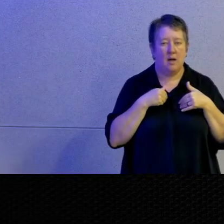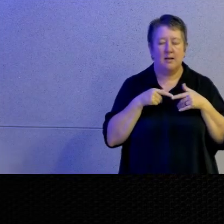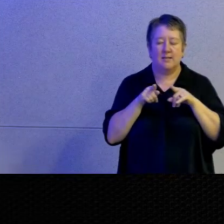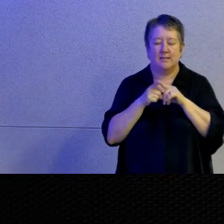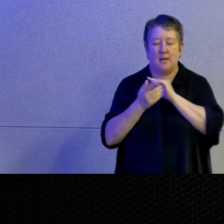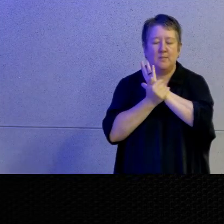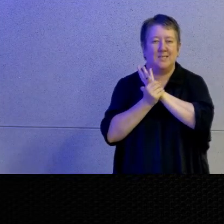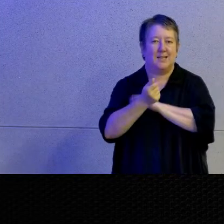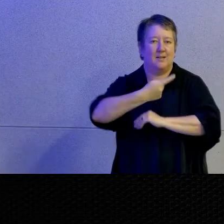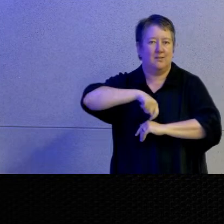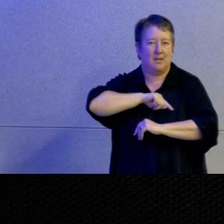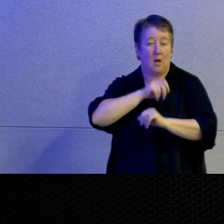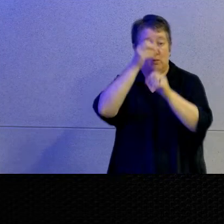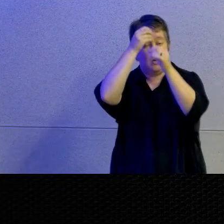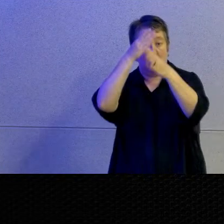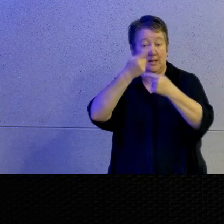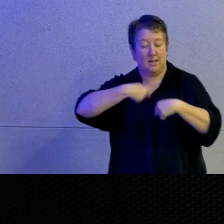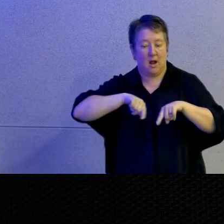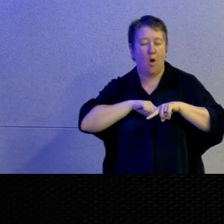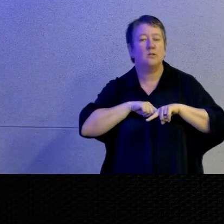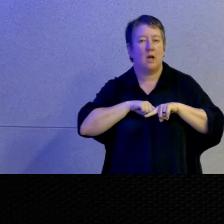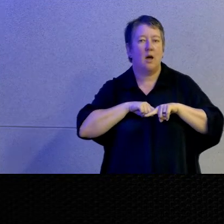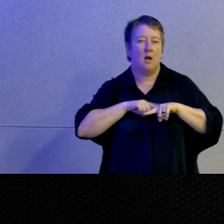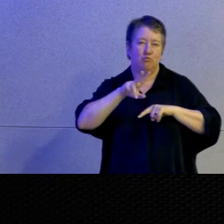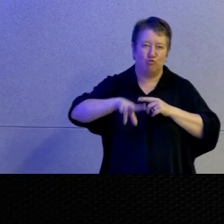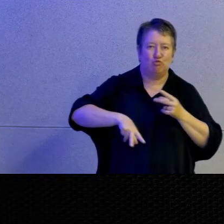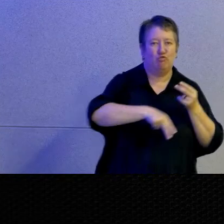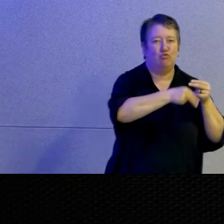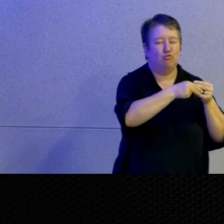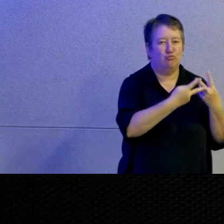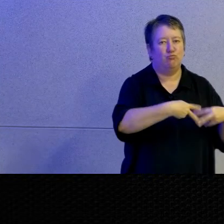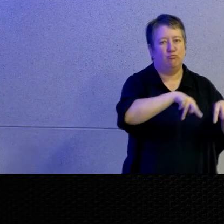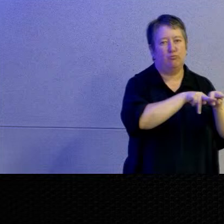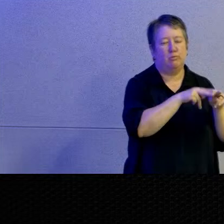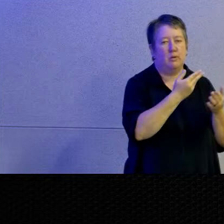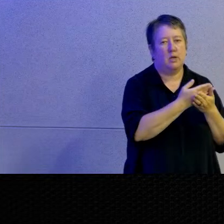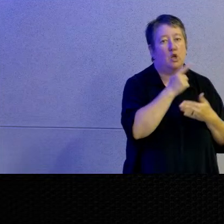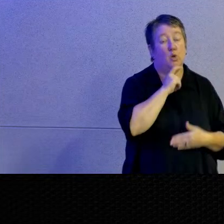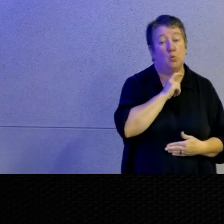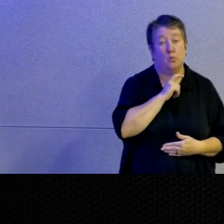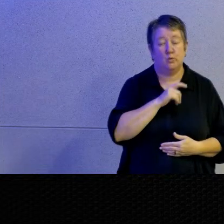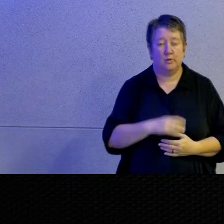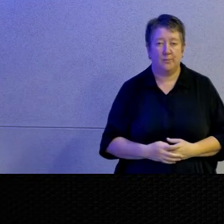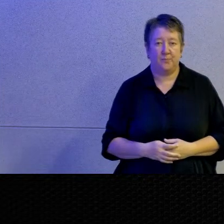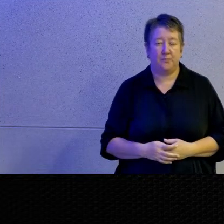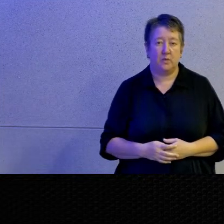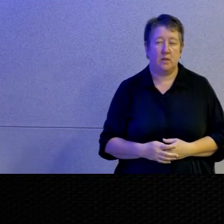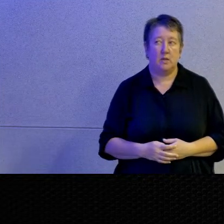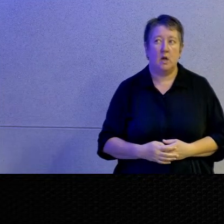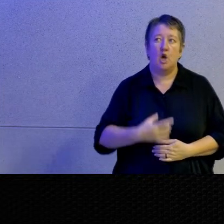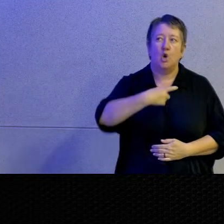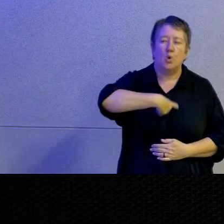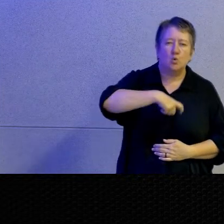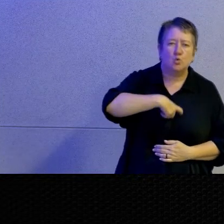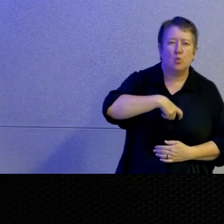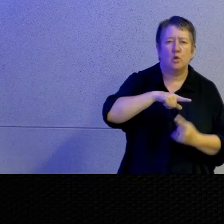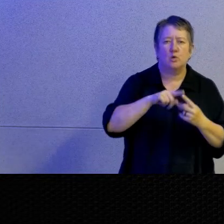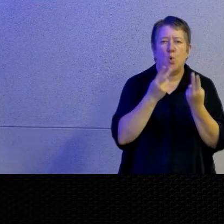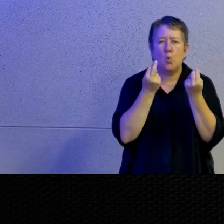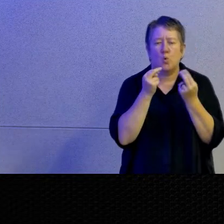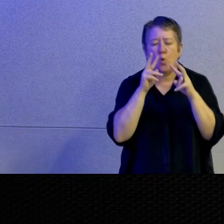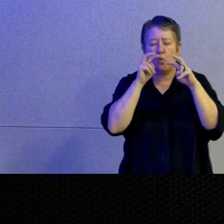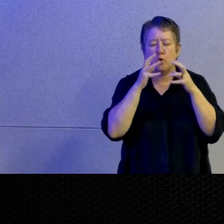skills and our knowledge and put it into use. Students and emerging researchers